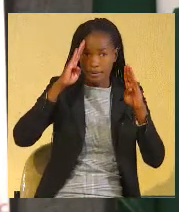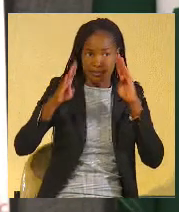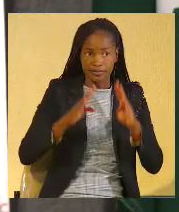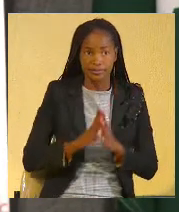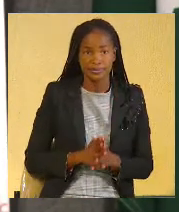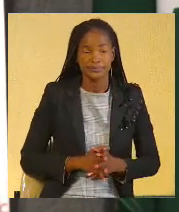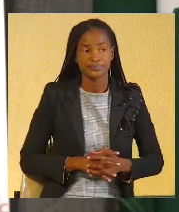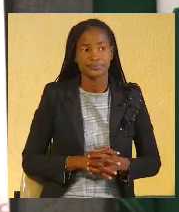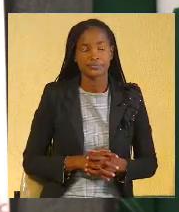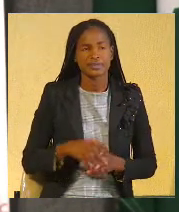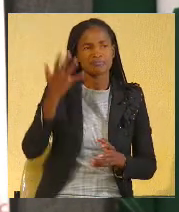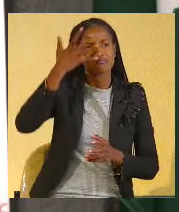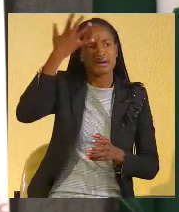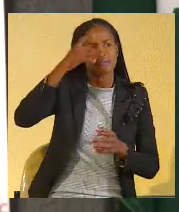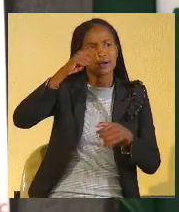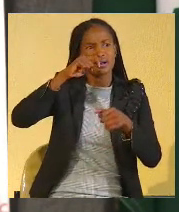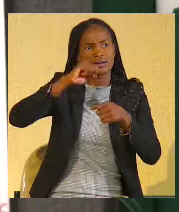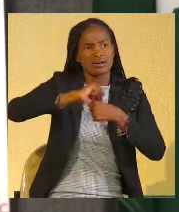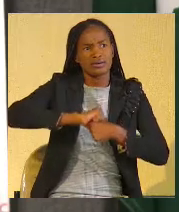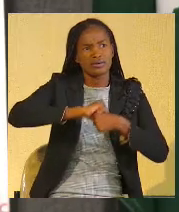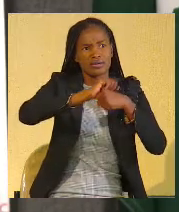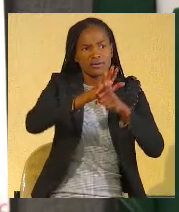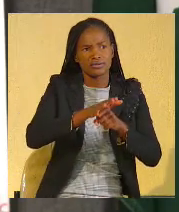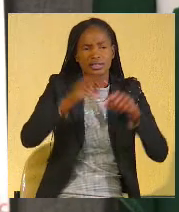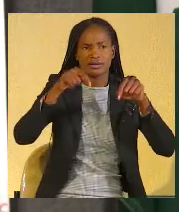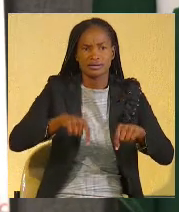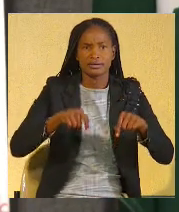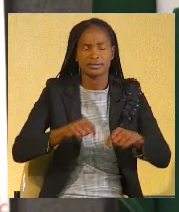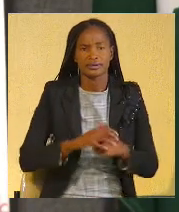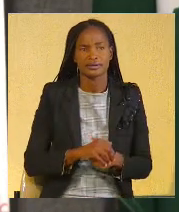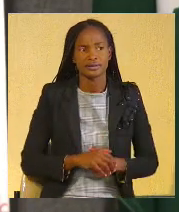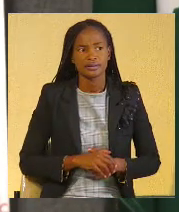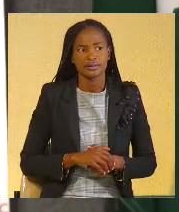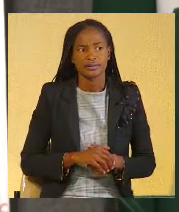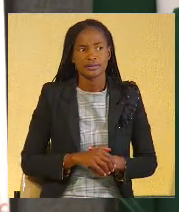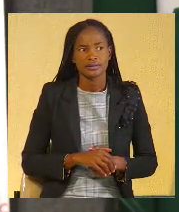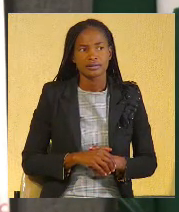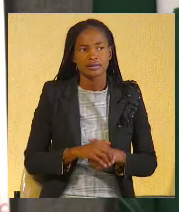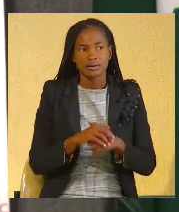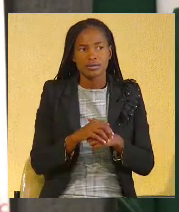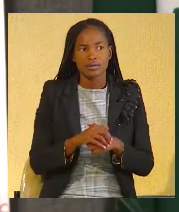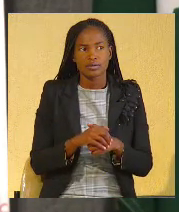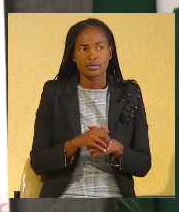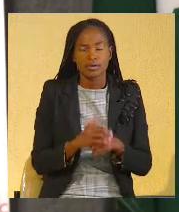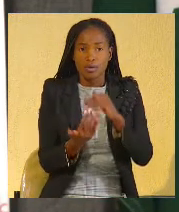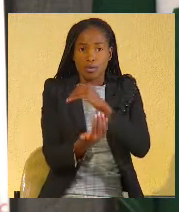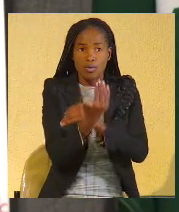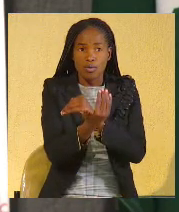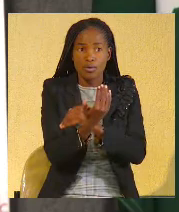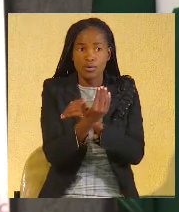The update for today was given already this